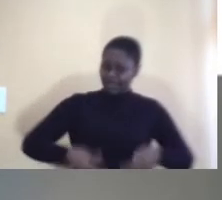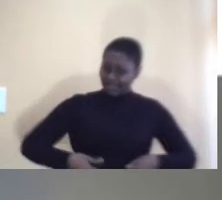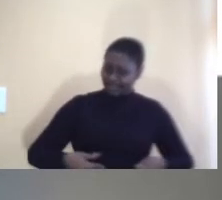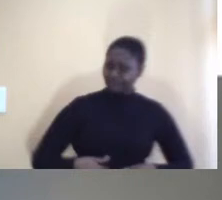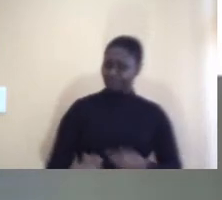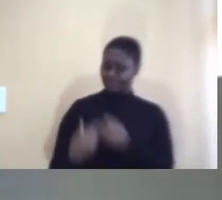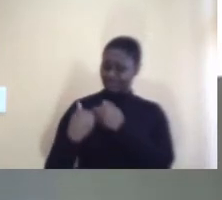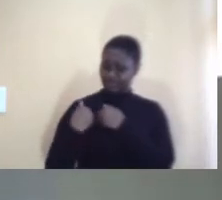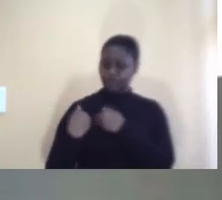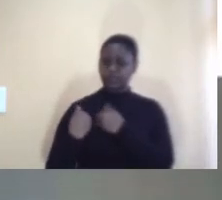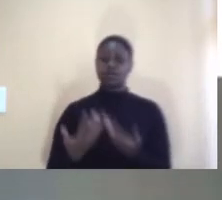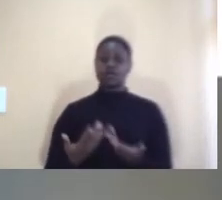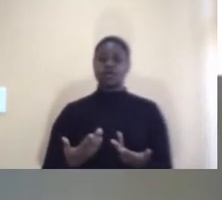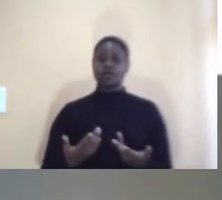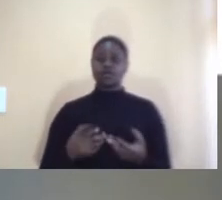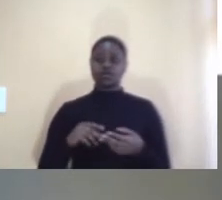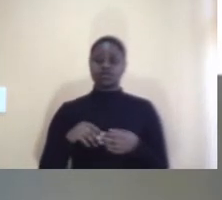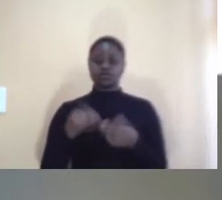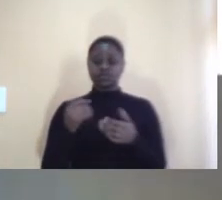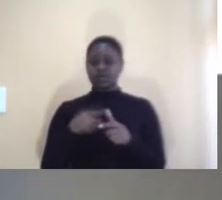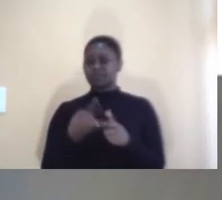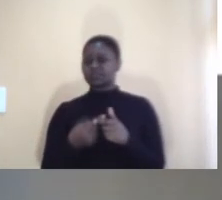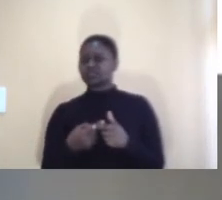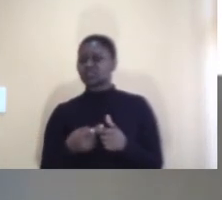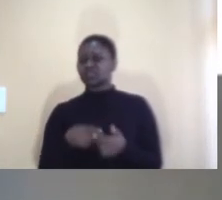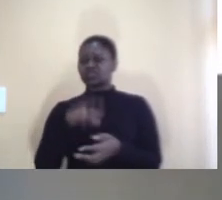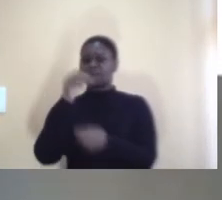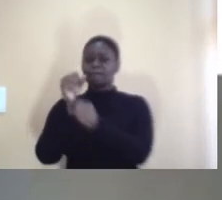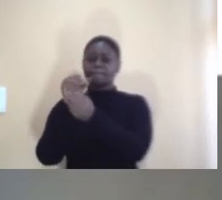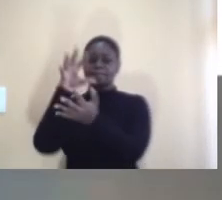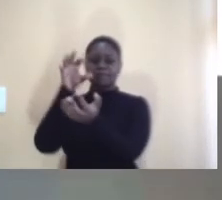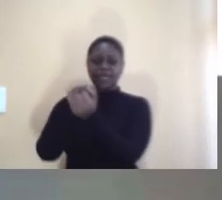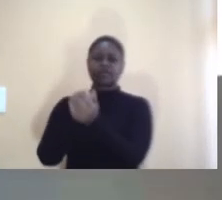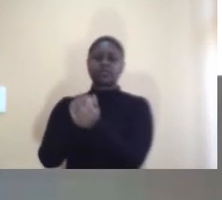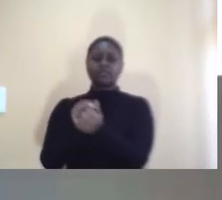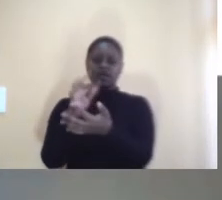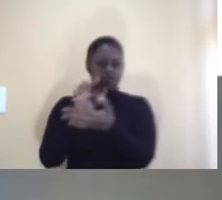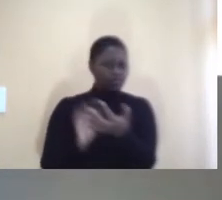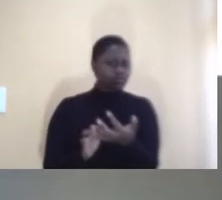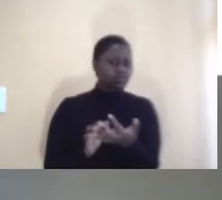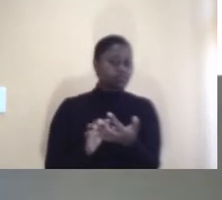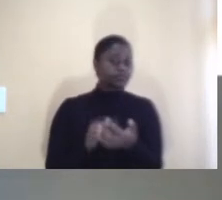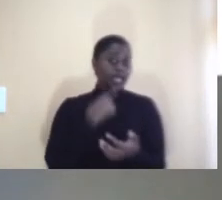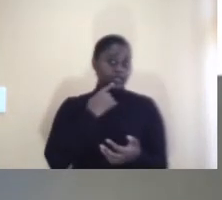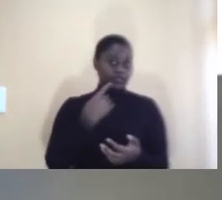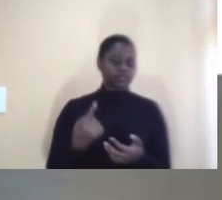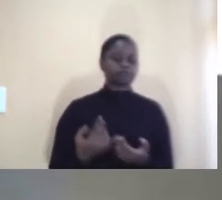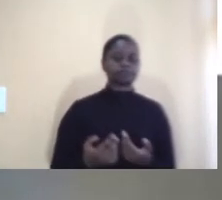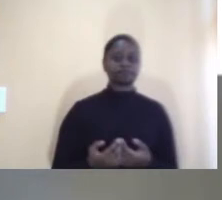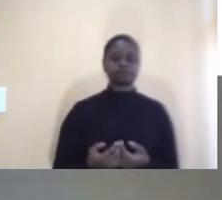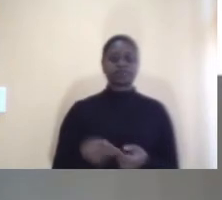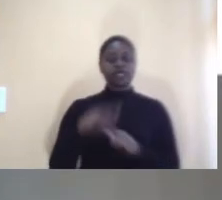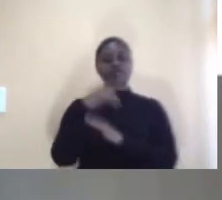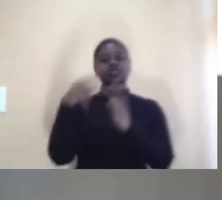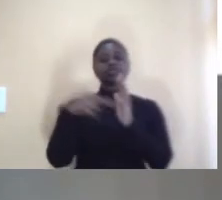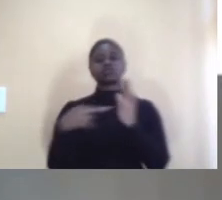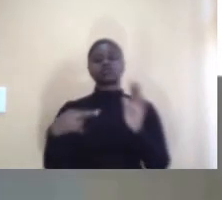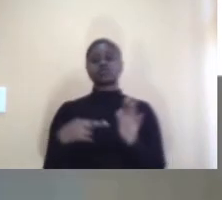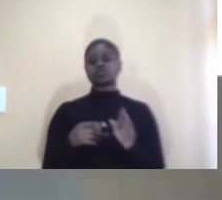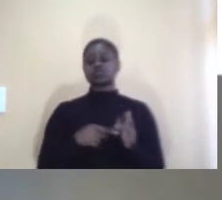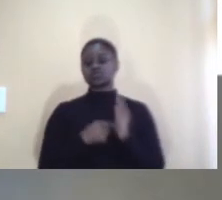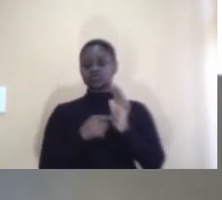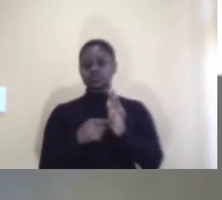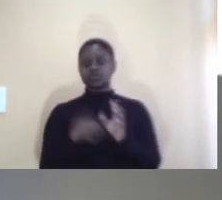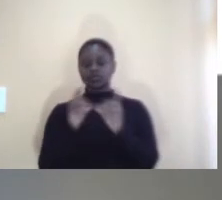of which has its roots in our unjust historic dispossession and settlement patterns, this role should fall on the shoulders of